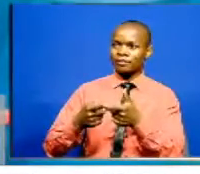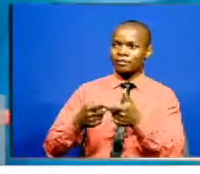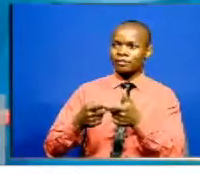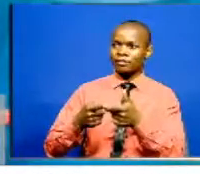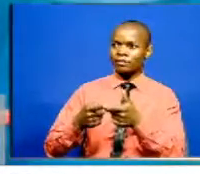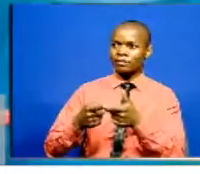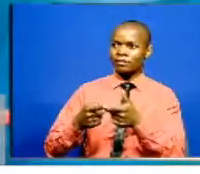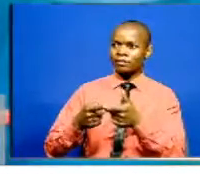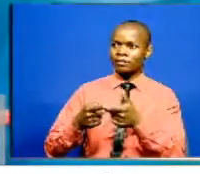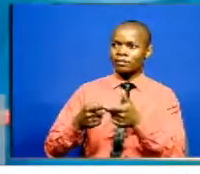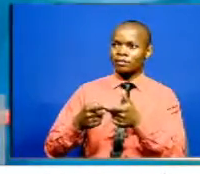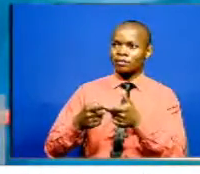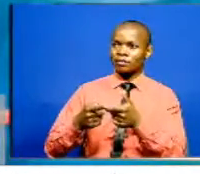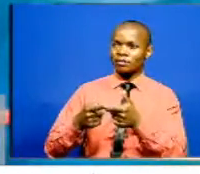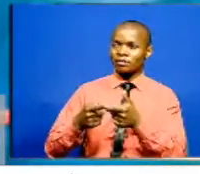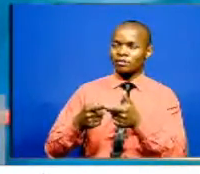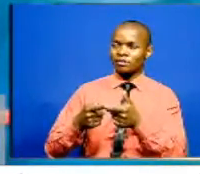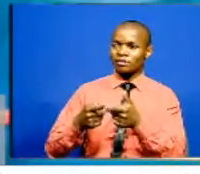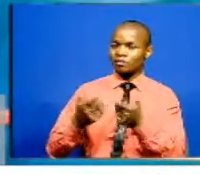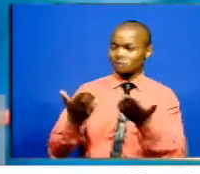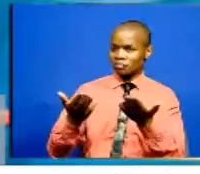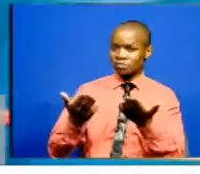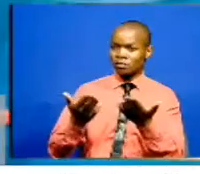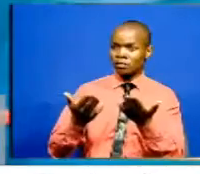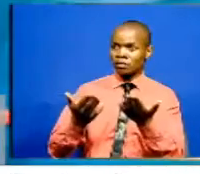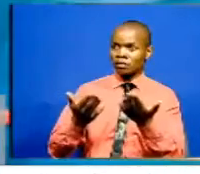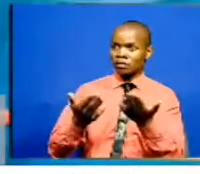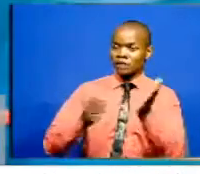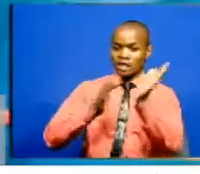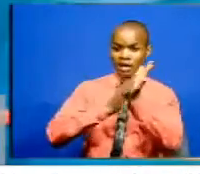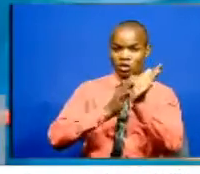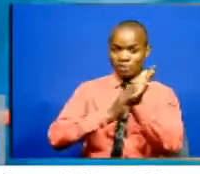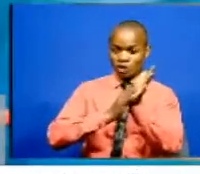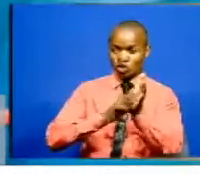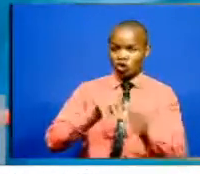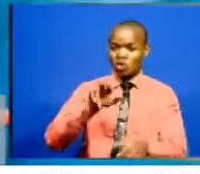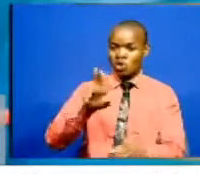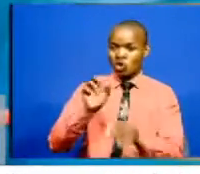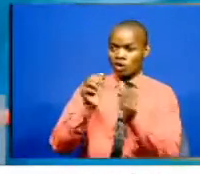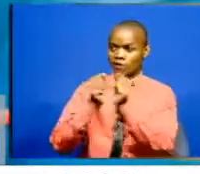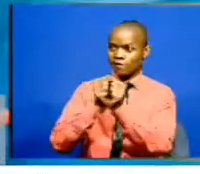the recommendation of the 2015